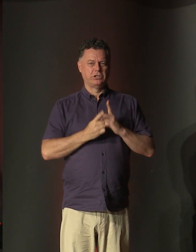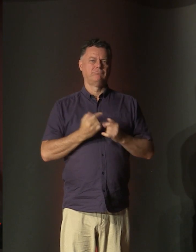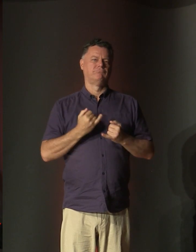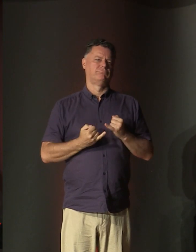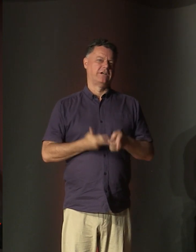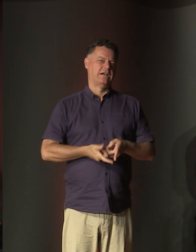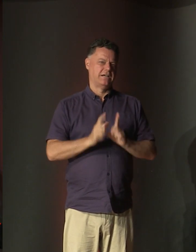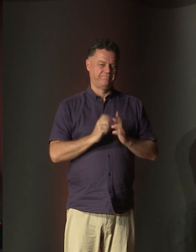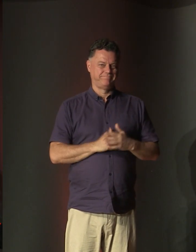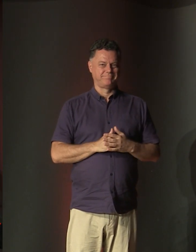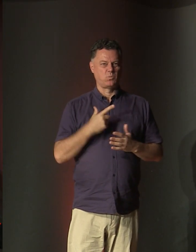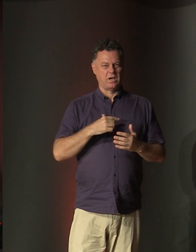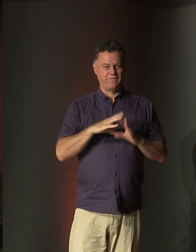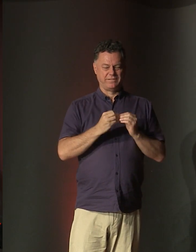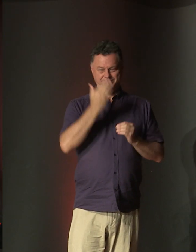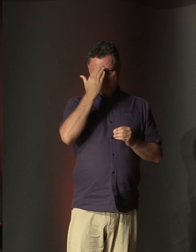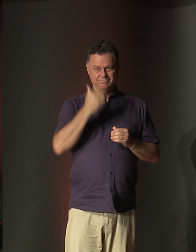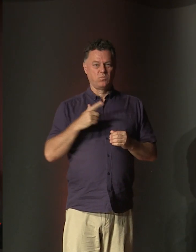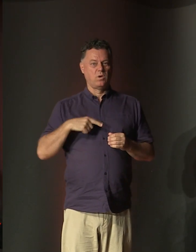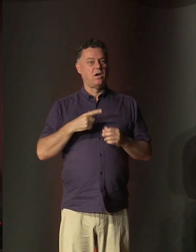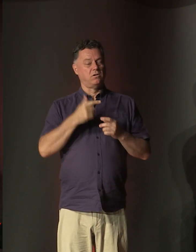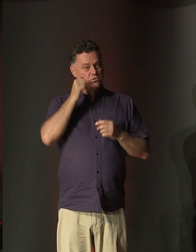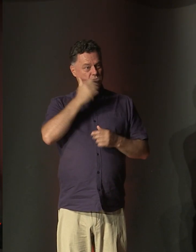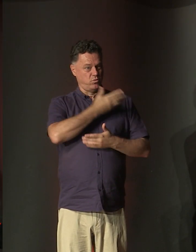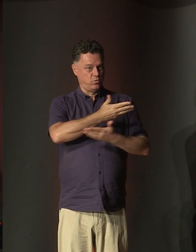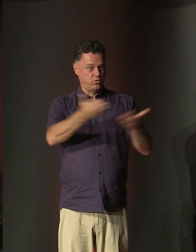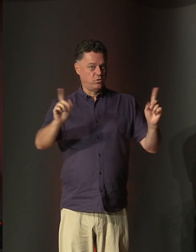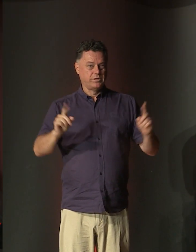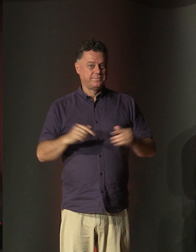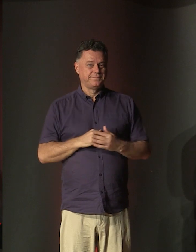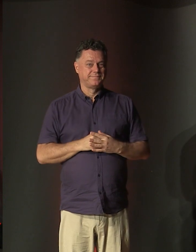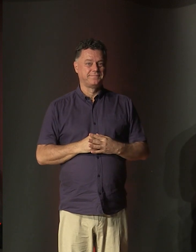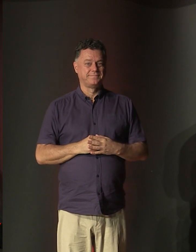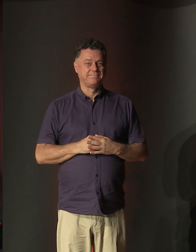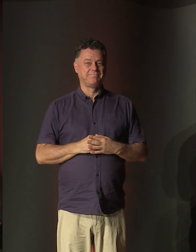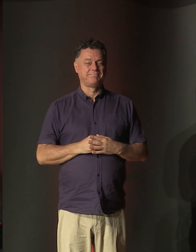But we do have to change these behaviors because, as everyone knows,